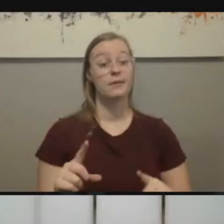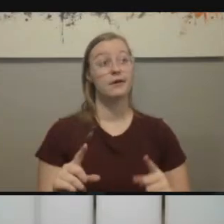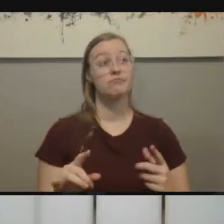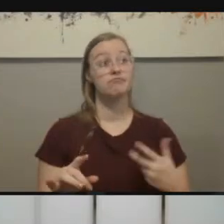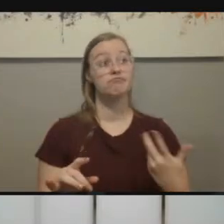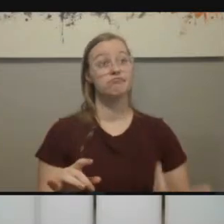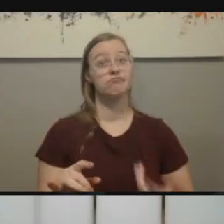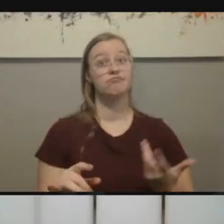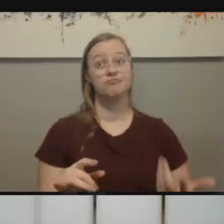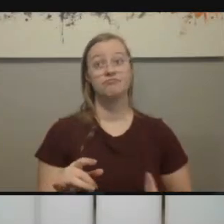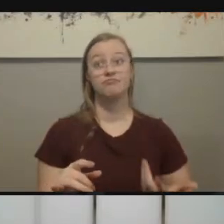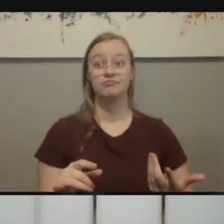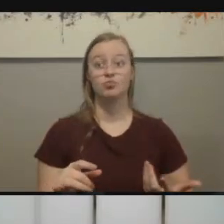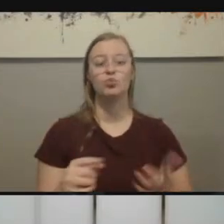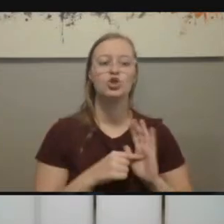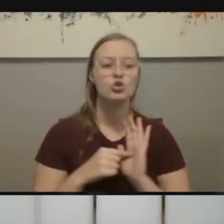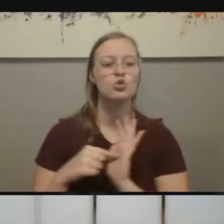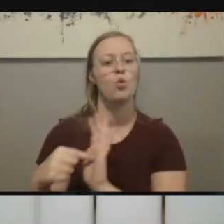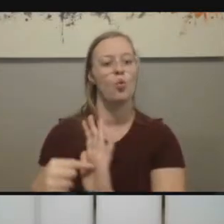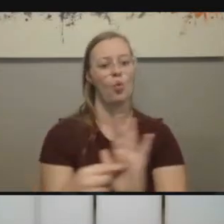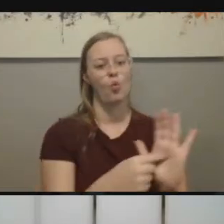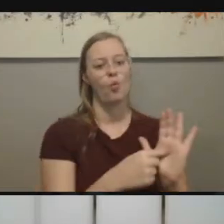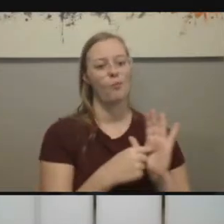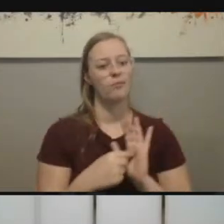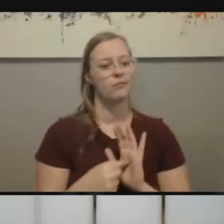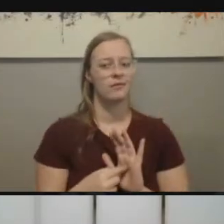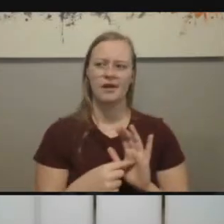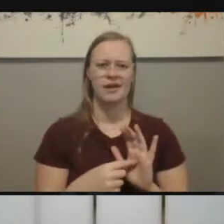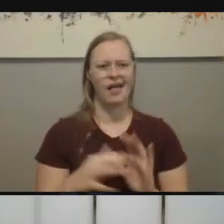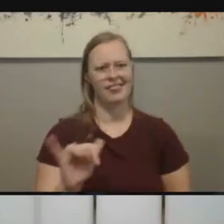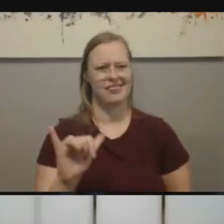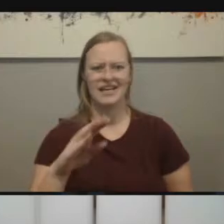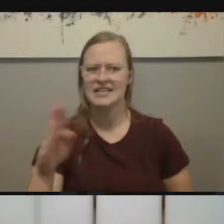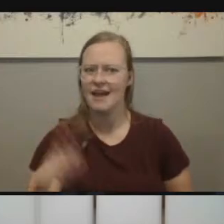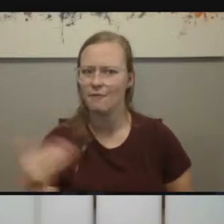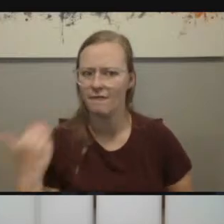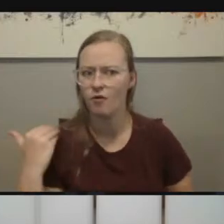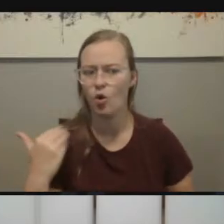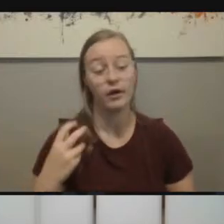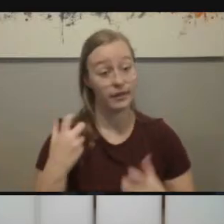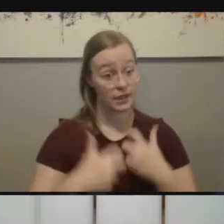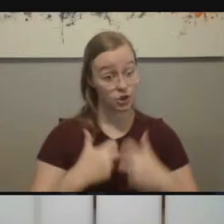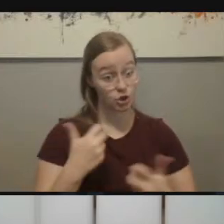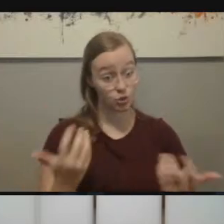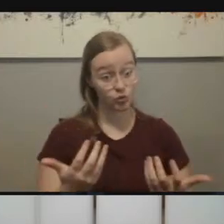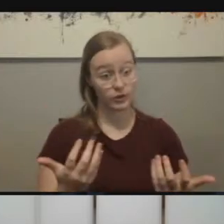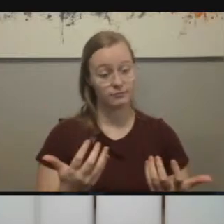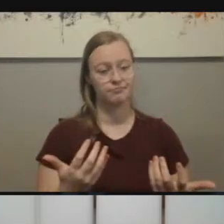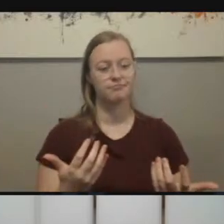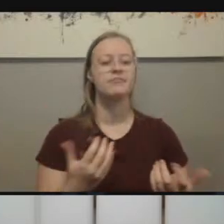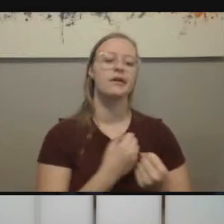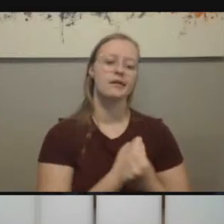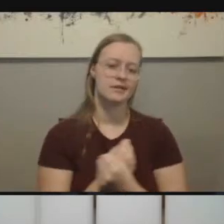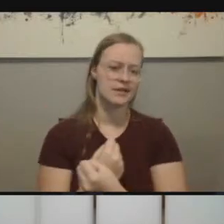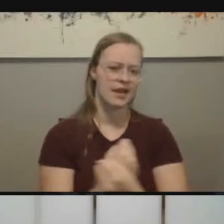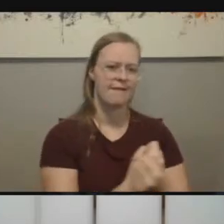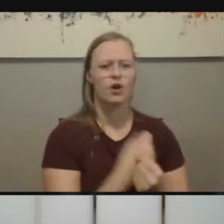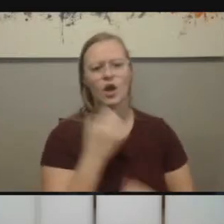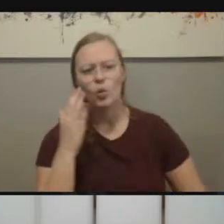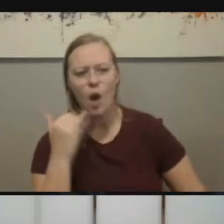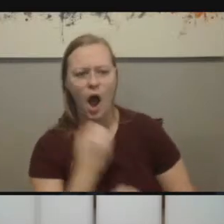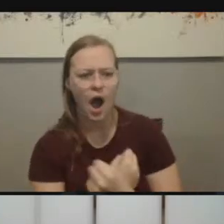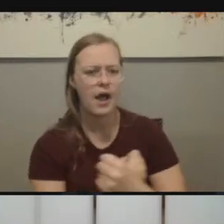public spotlight as never before the issue of what constituted slavery,